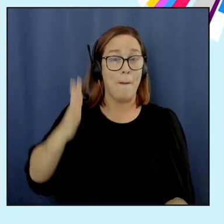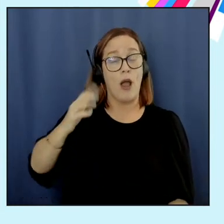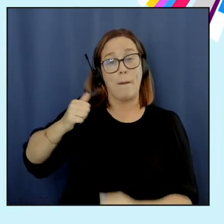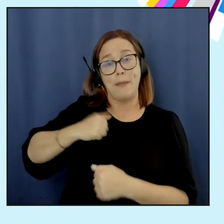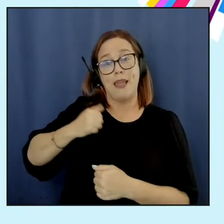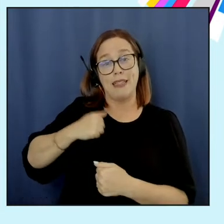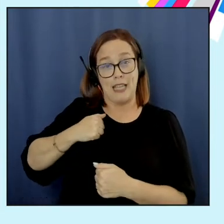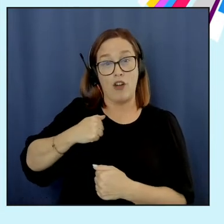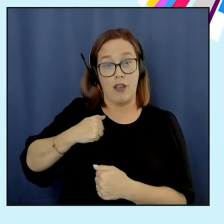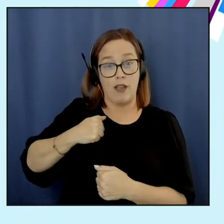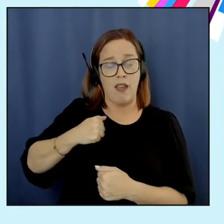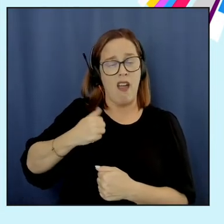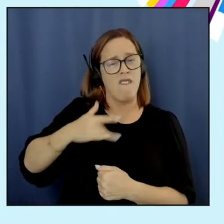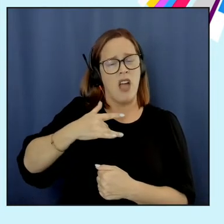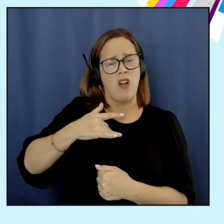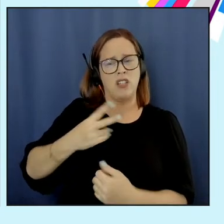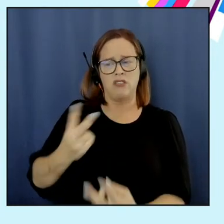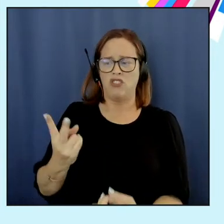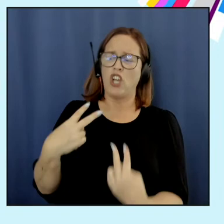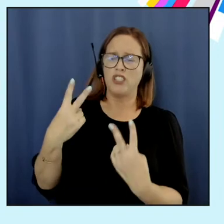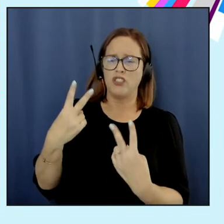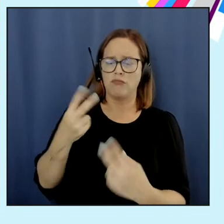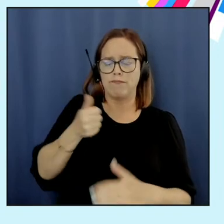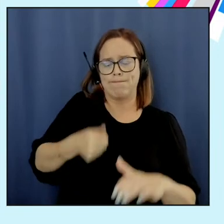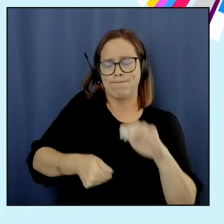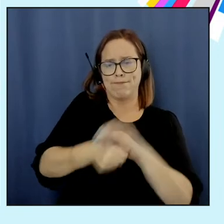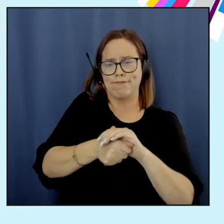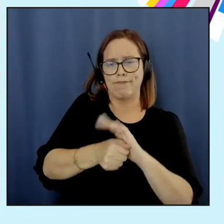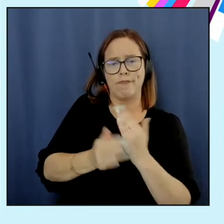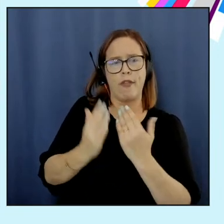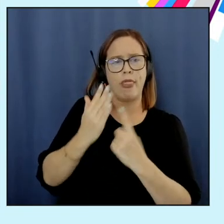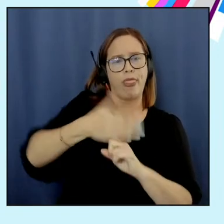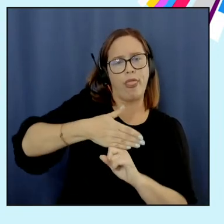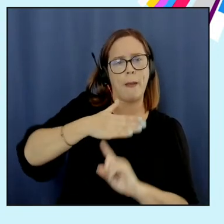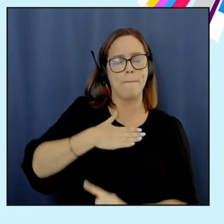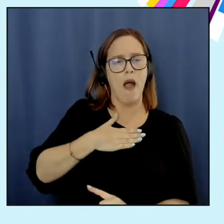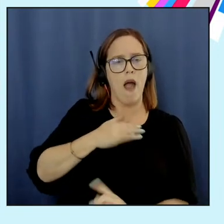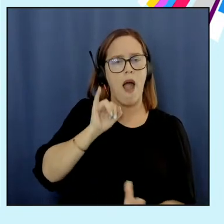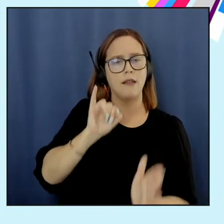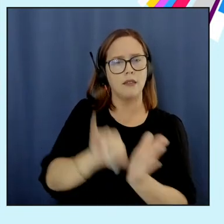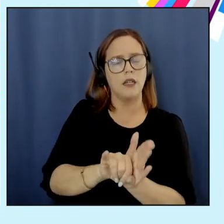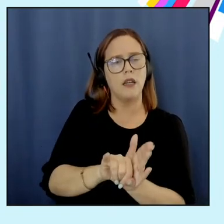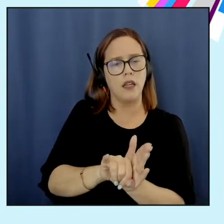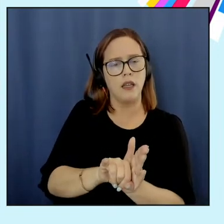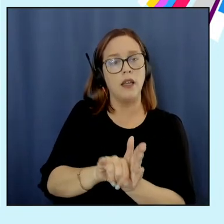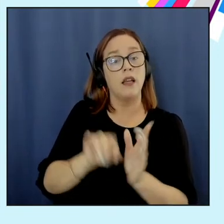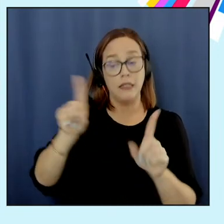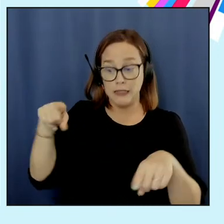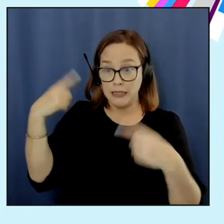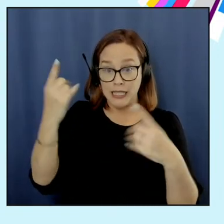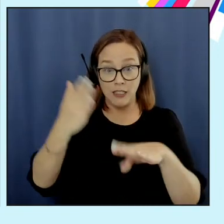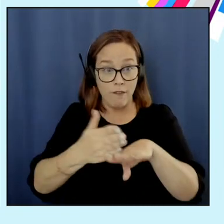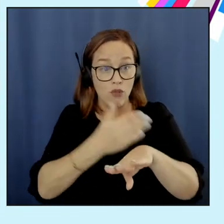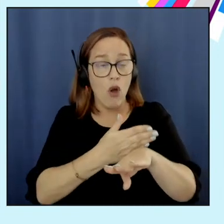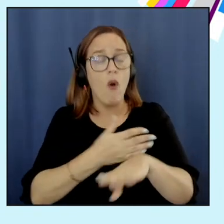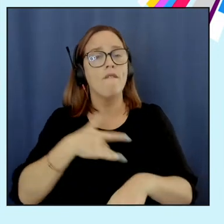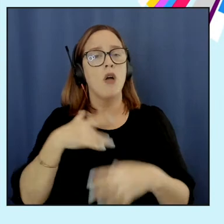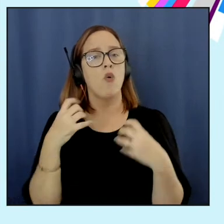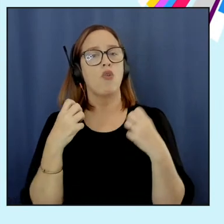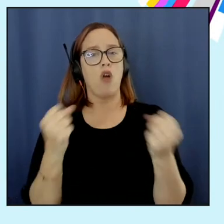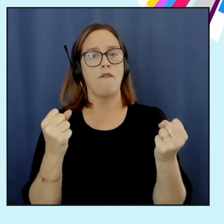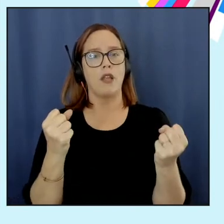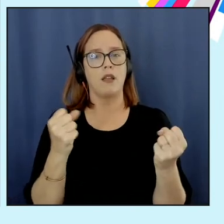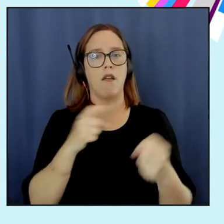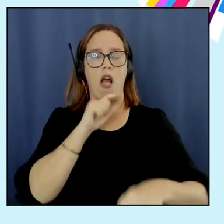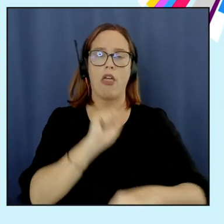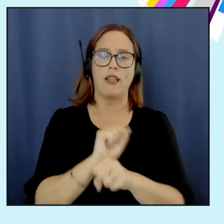feel judged and felt the need to hide my true identity. As I have grown, I've built the confidence to be my authentic self, never hide who I am